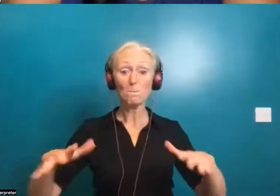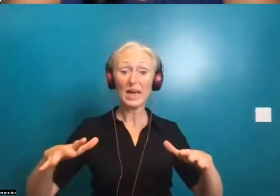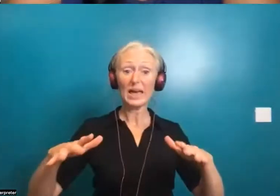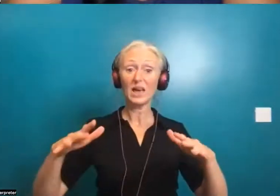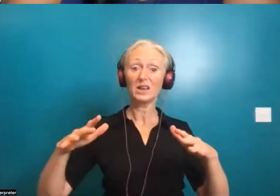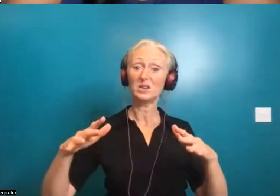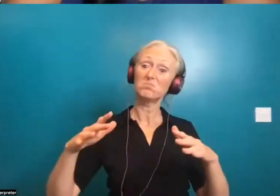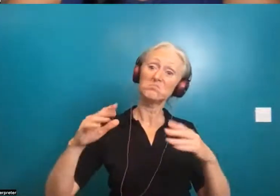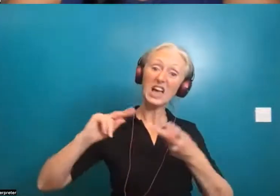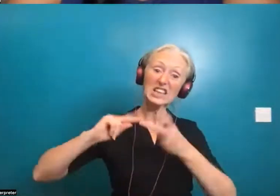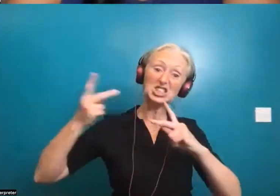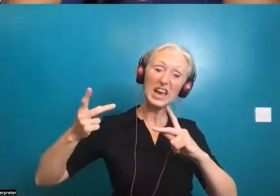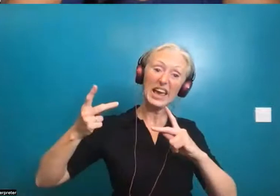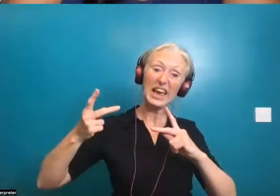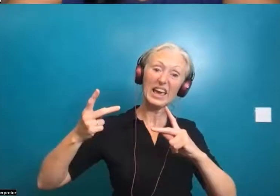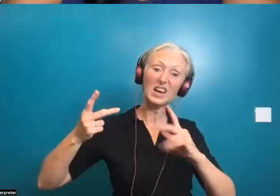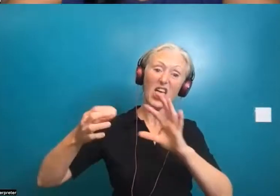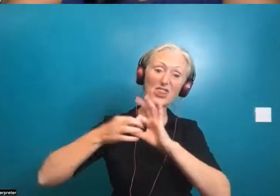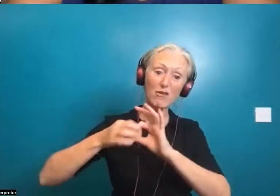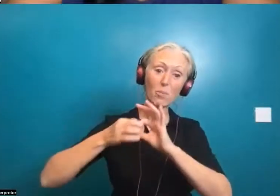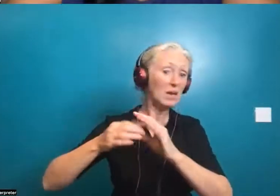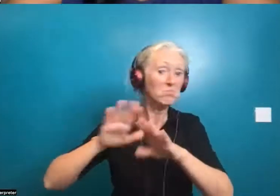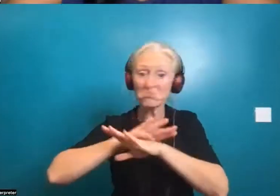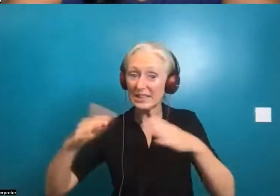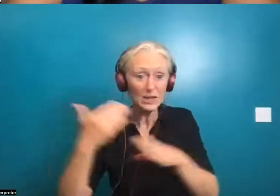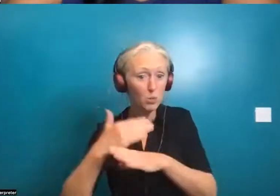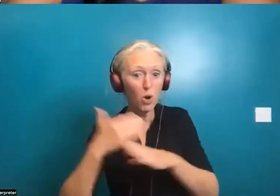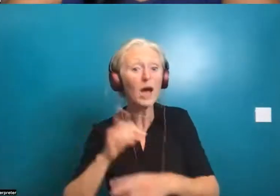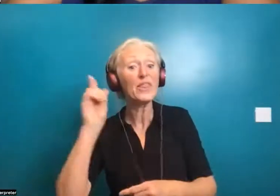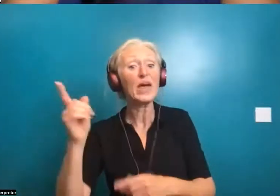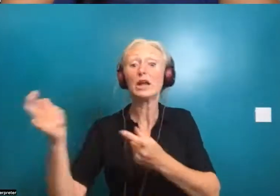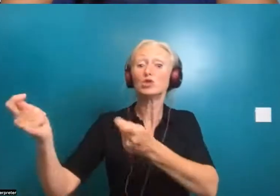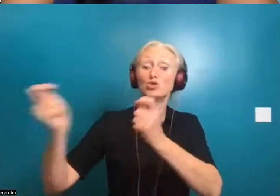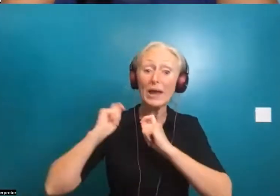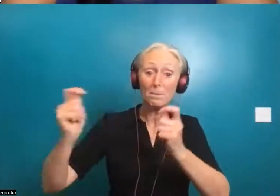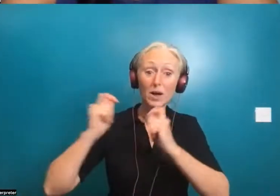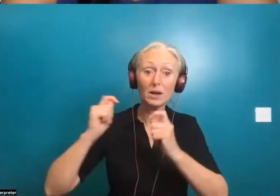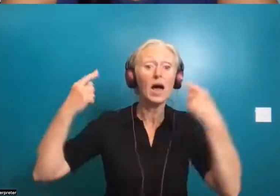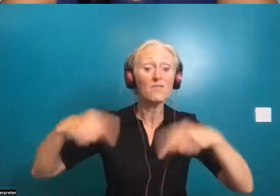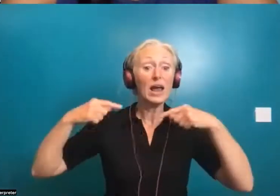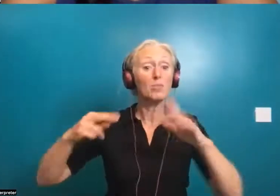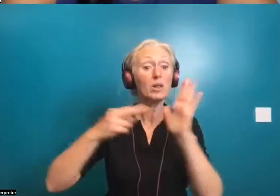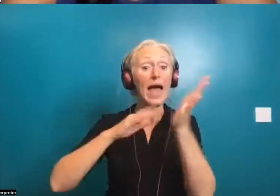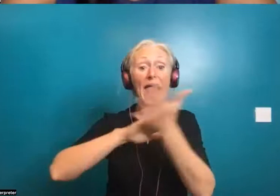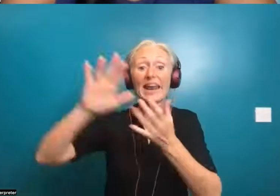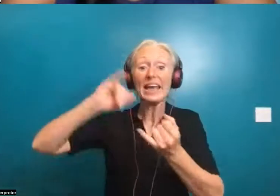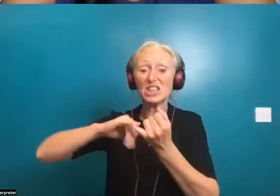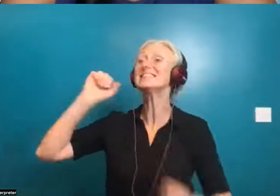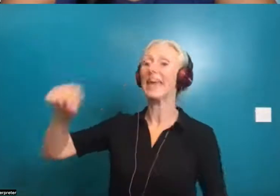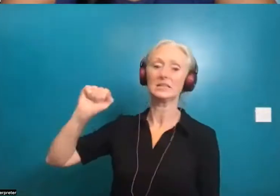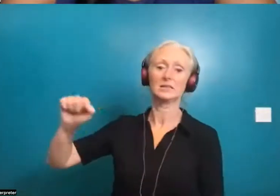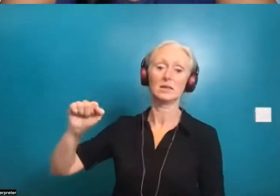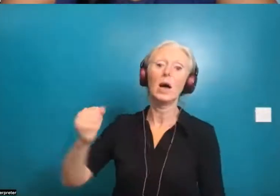work, and then a treatment becomes available on the NHS, then potentially, yes, you could then have that